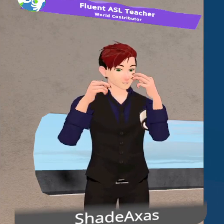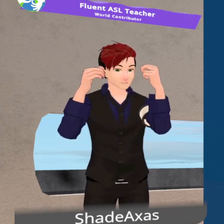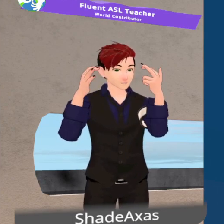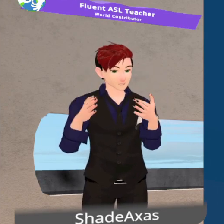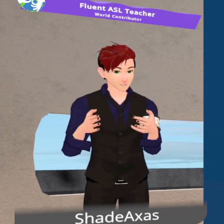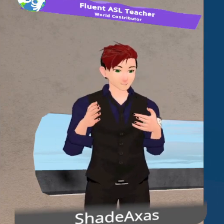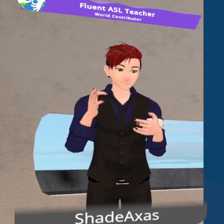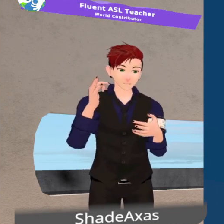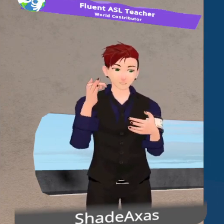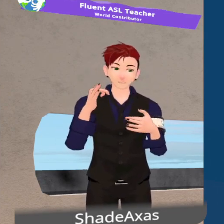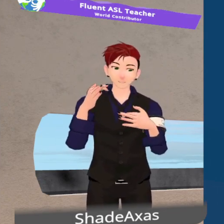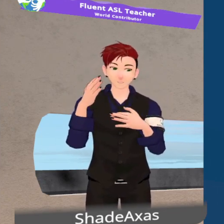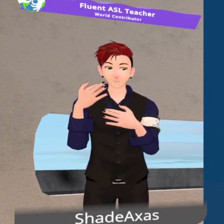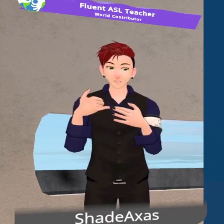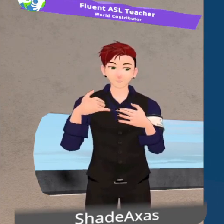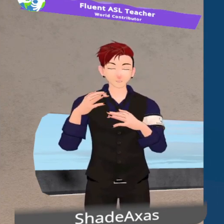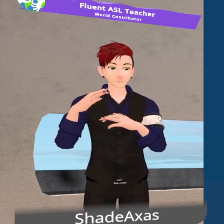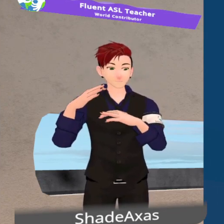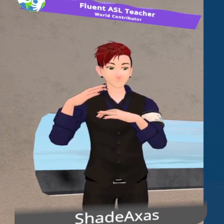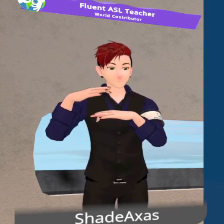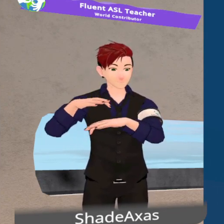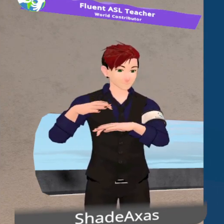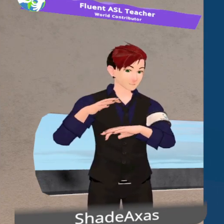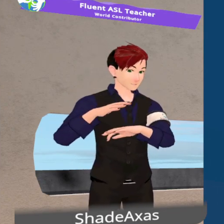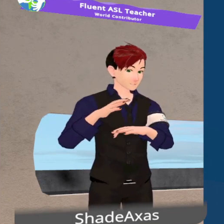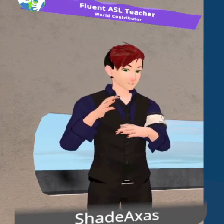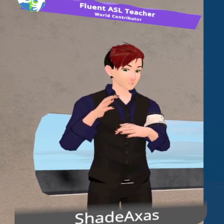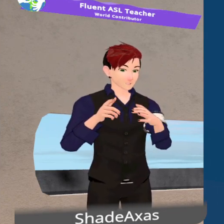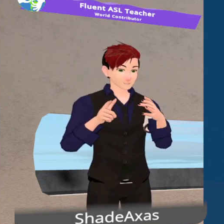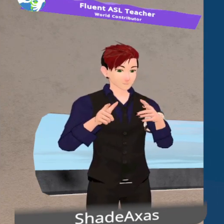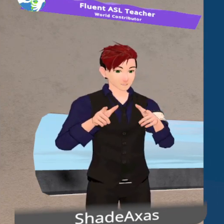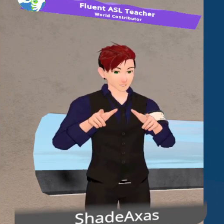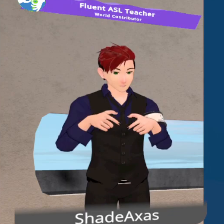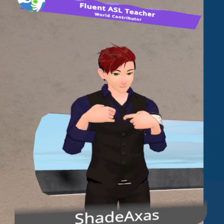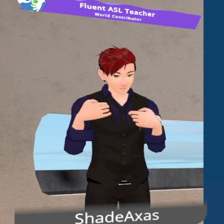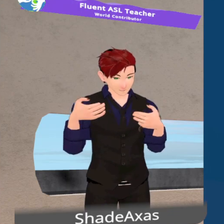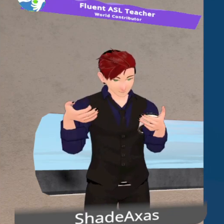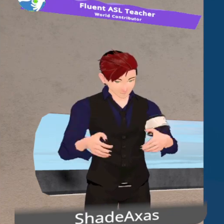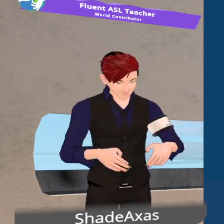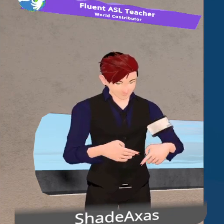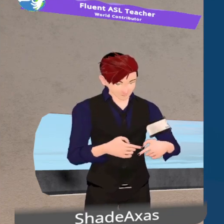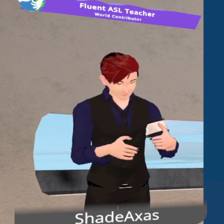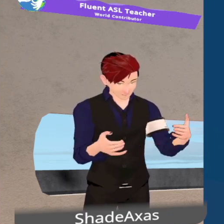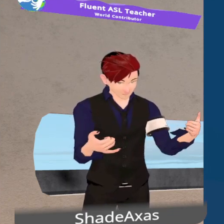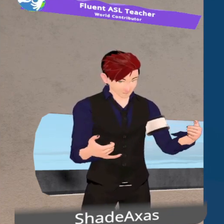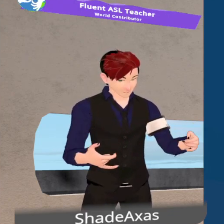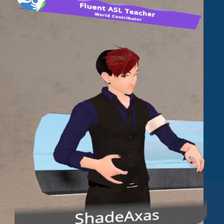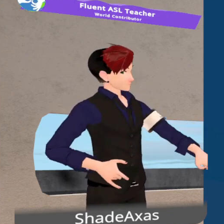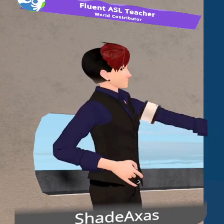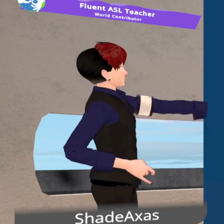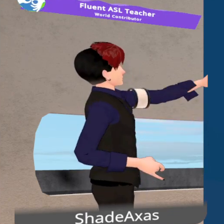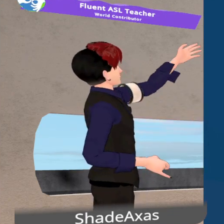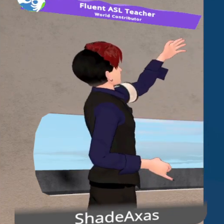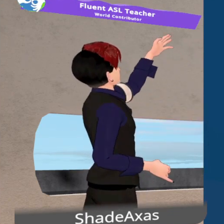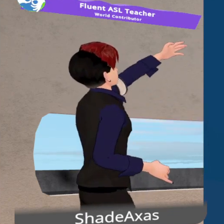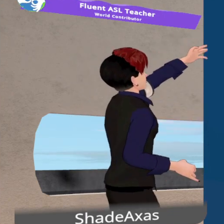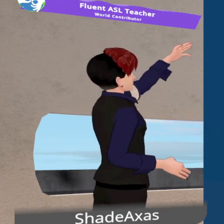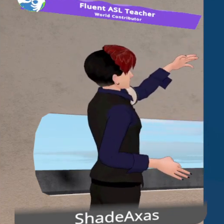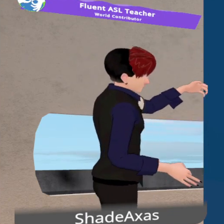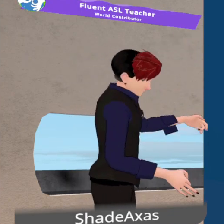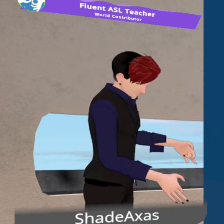requirements we have for our teachers. And that's kind of why we're limited on what languages we teach. But we currently have...